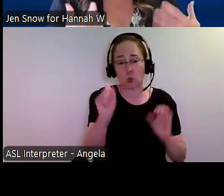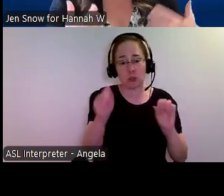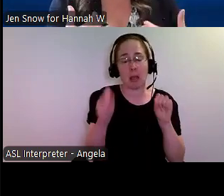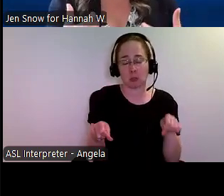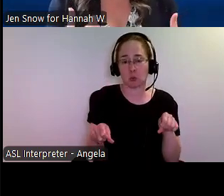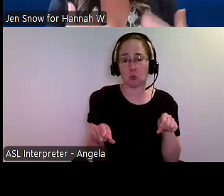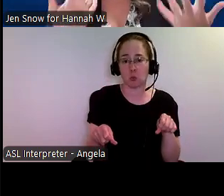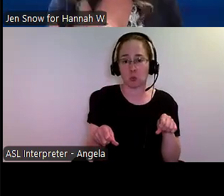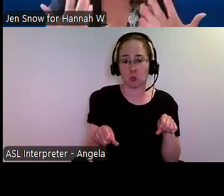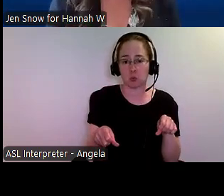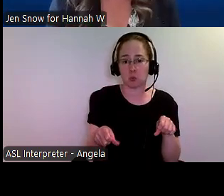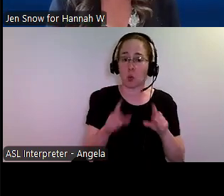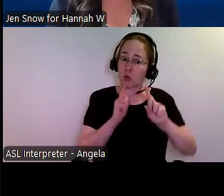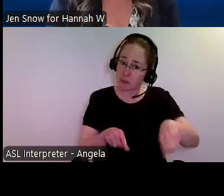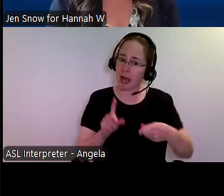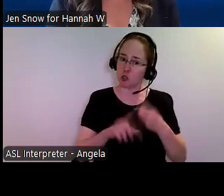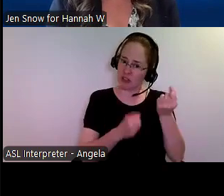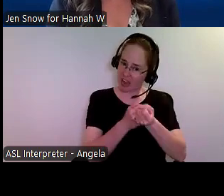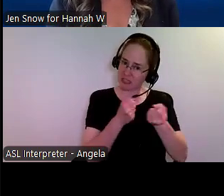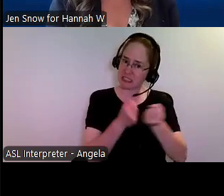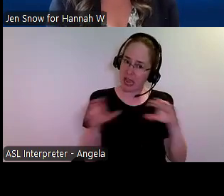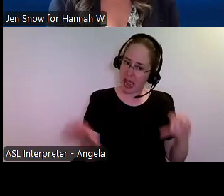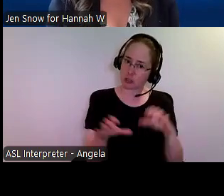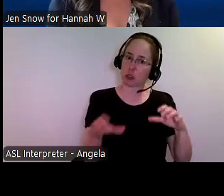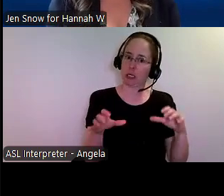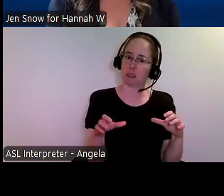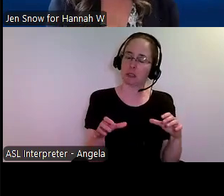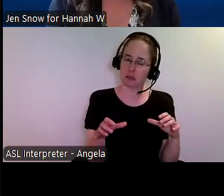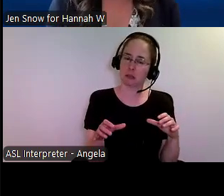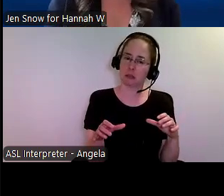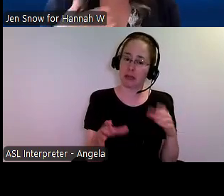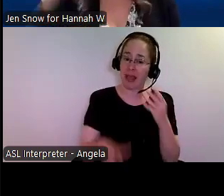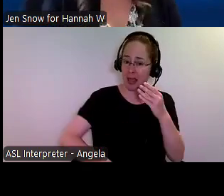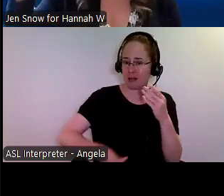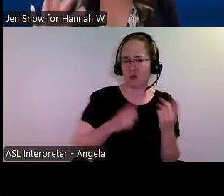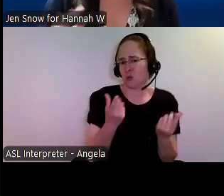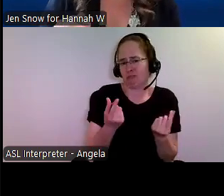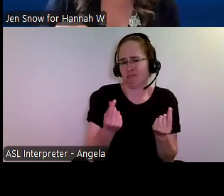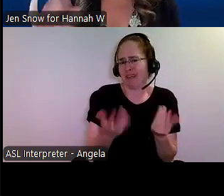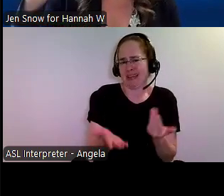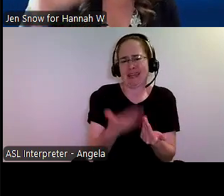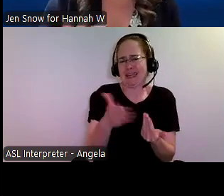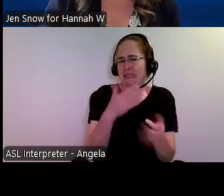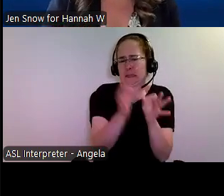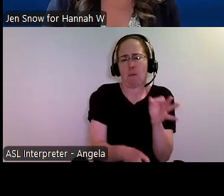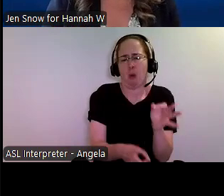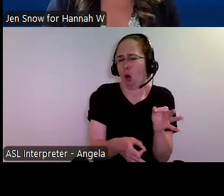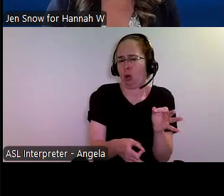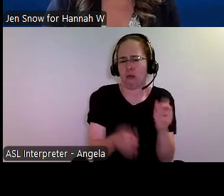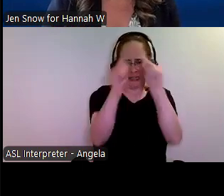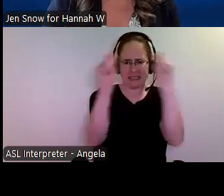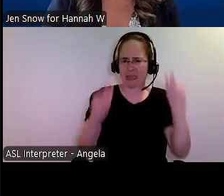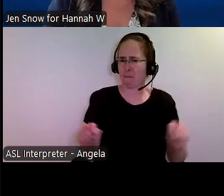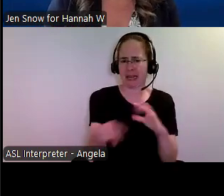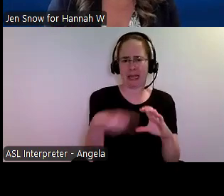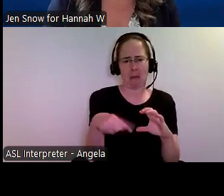to reply to that advocacy action. Basically, we'll make it as easy as possible in the template email